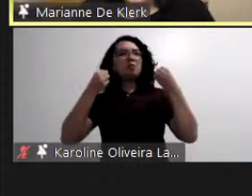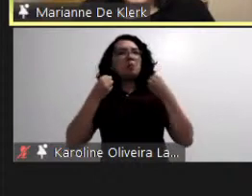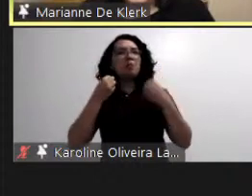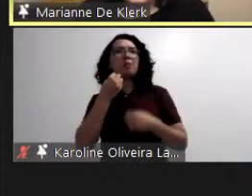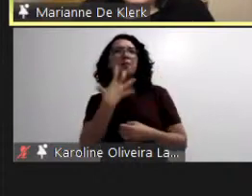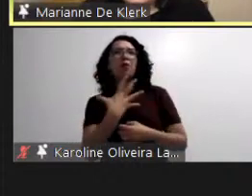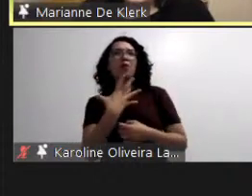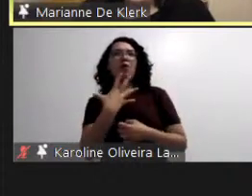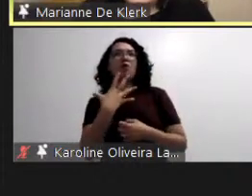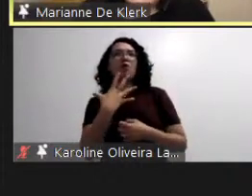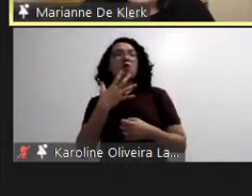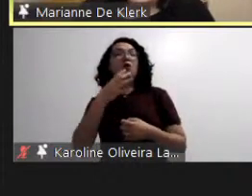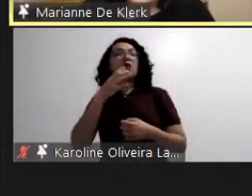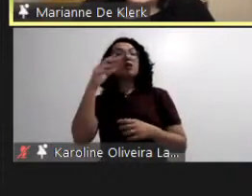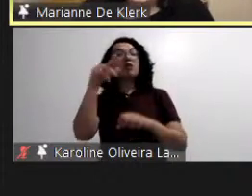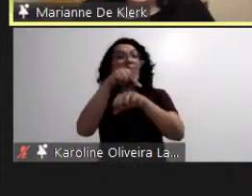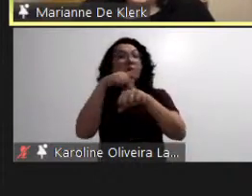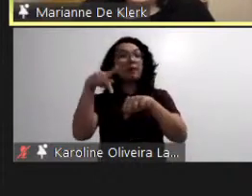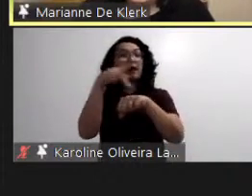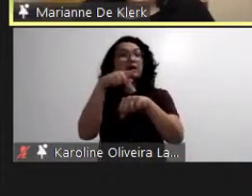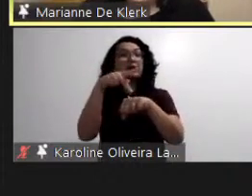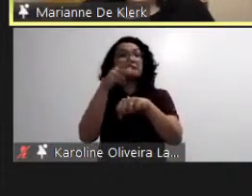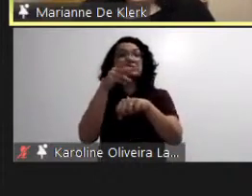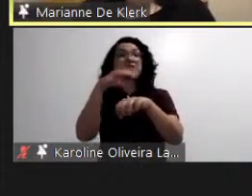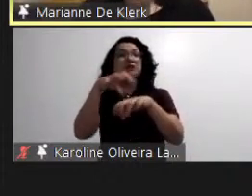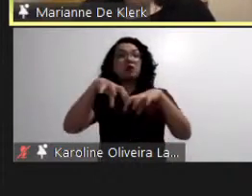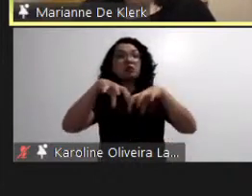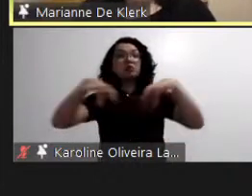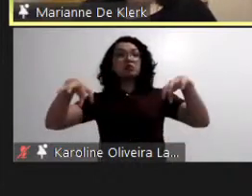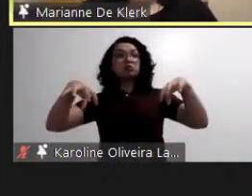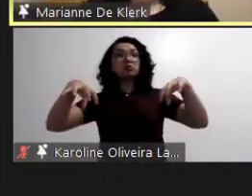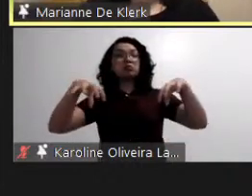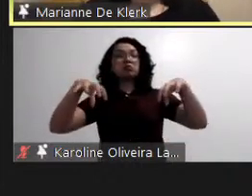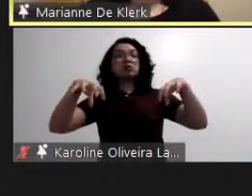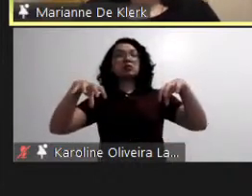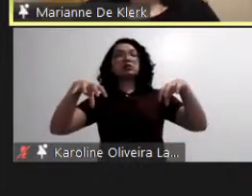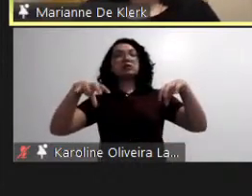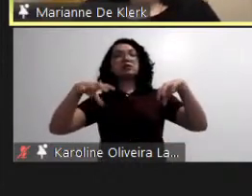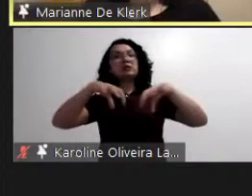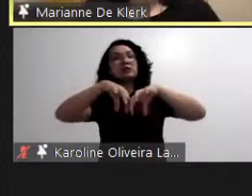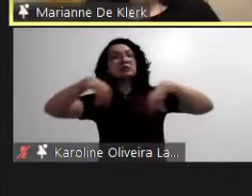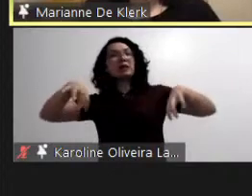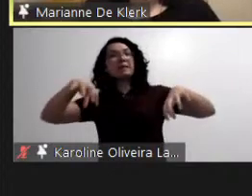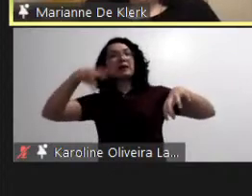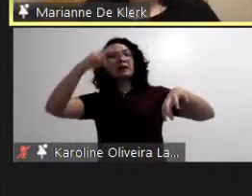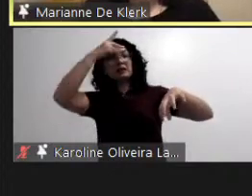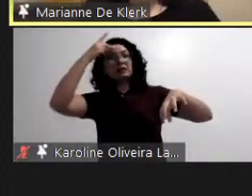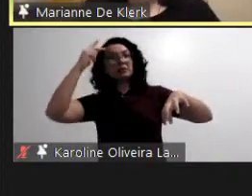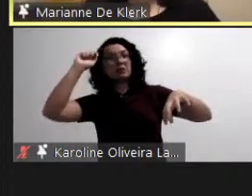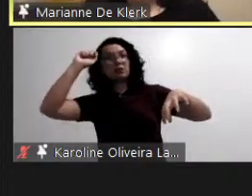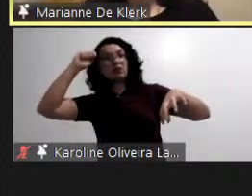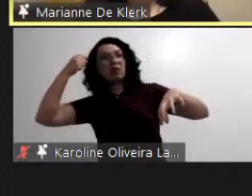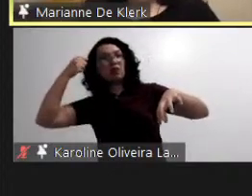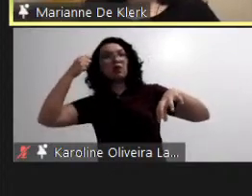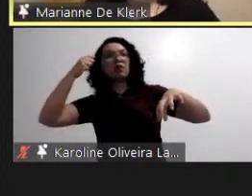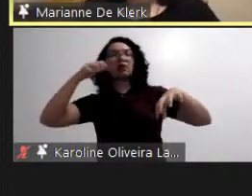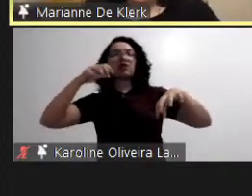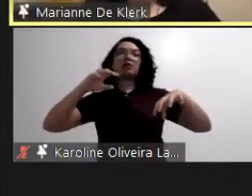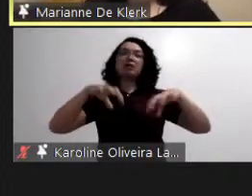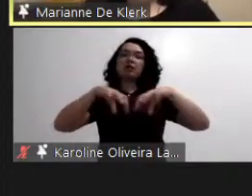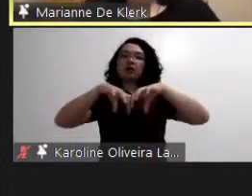was forcibly removed, Black people, Indian, colored people, and the most desirable areas maintained for white people. So this was